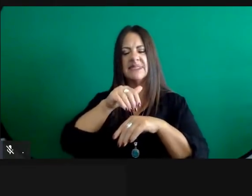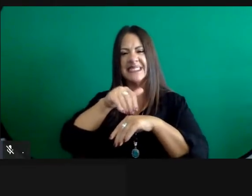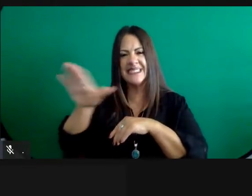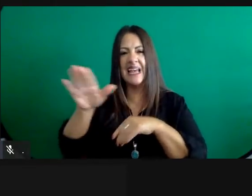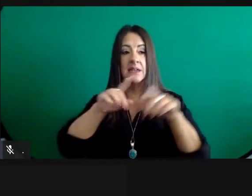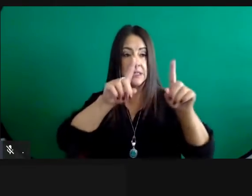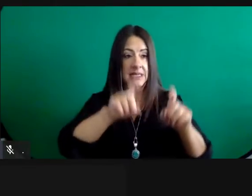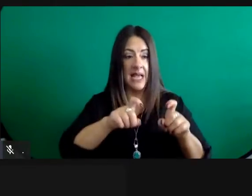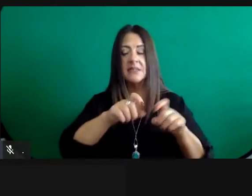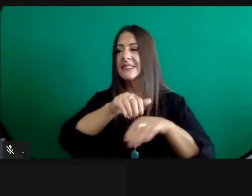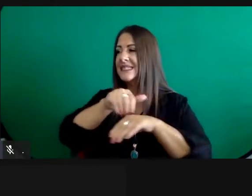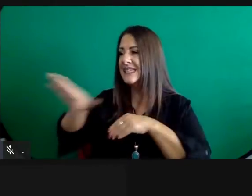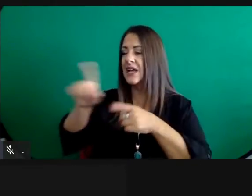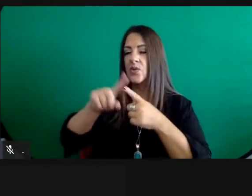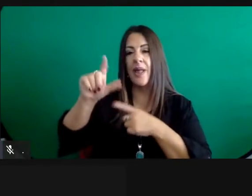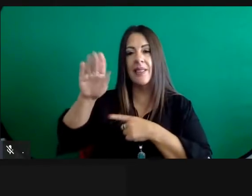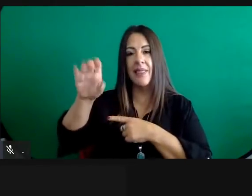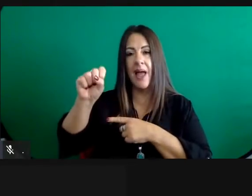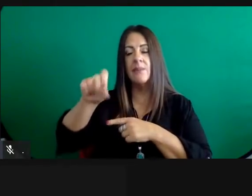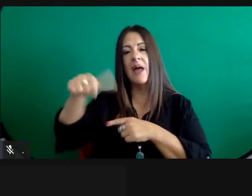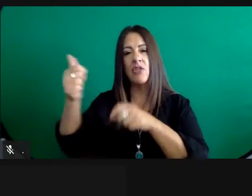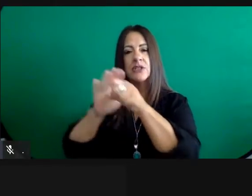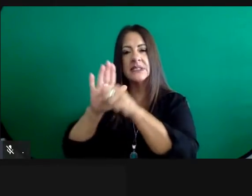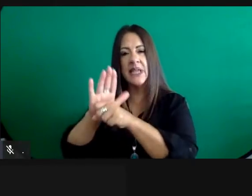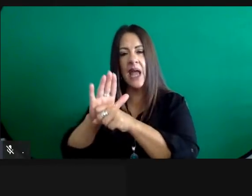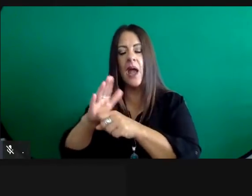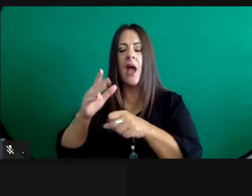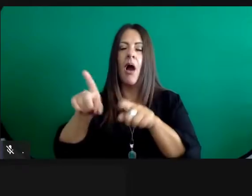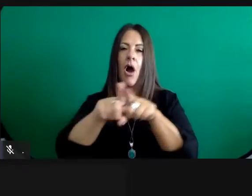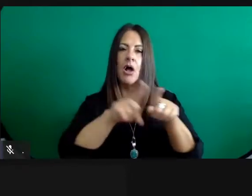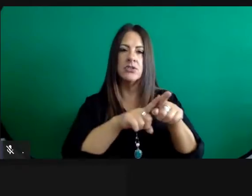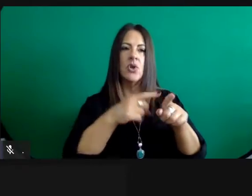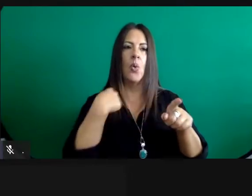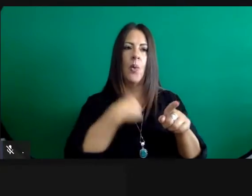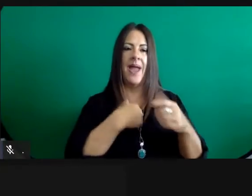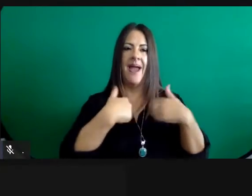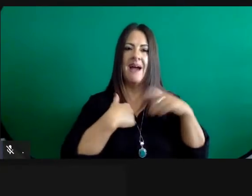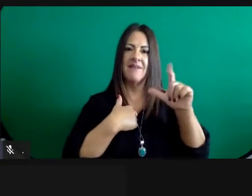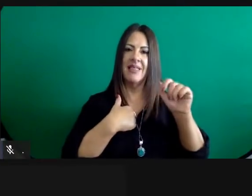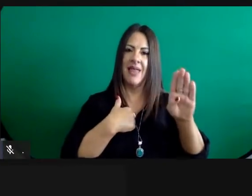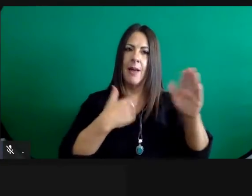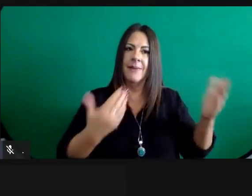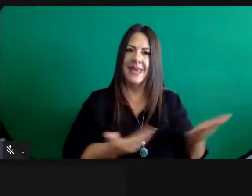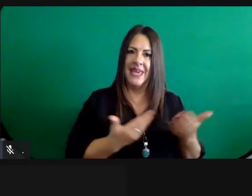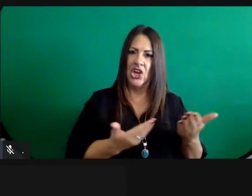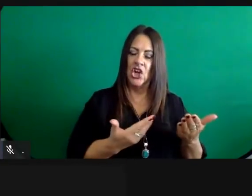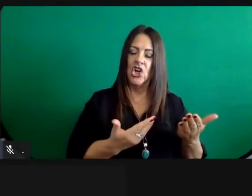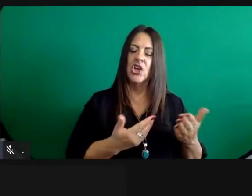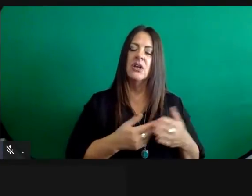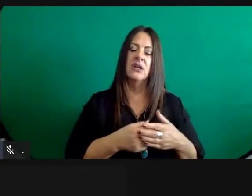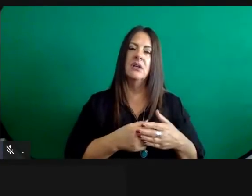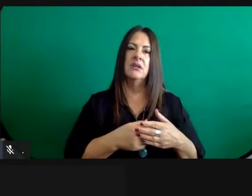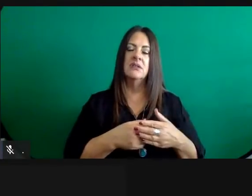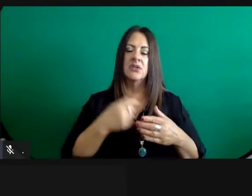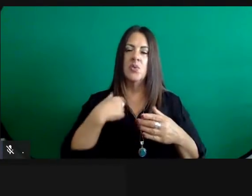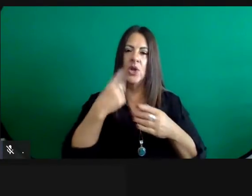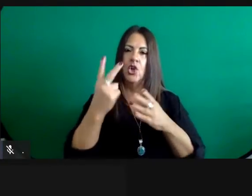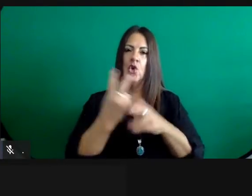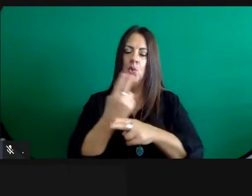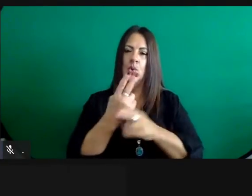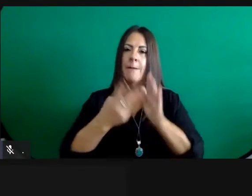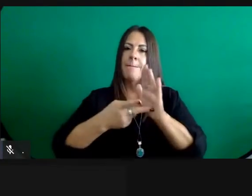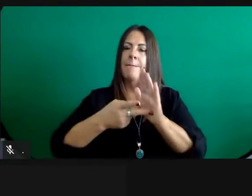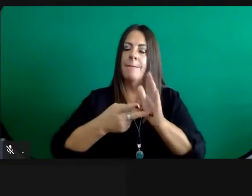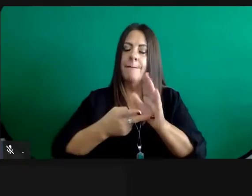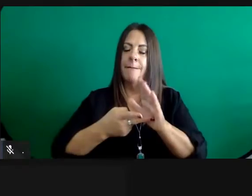for some of our own mighty California-based labs, become pressured and pressed. And so that turns into longer lines